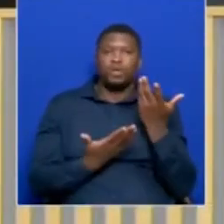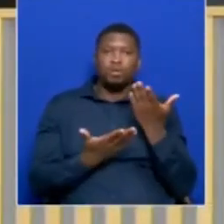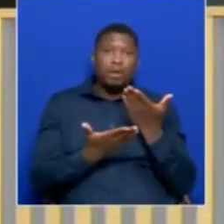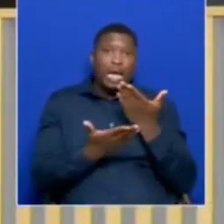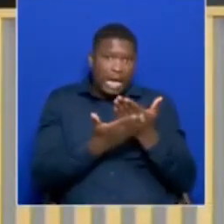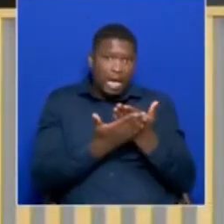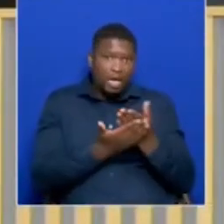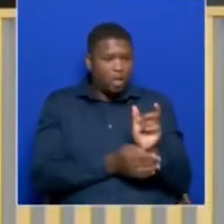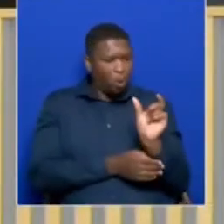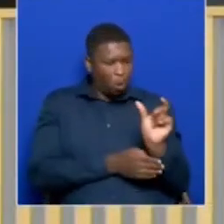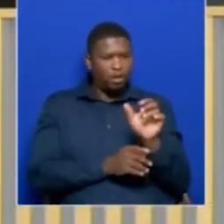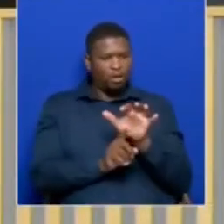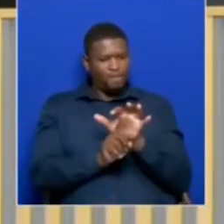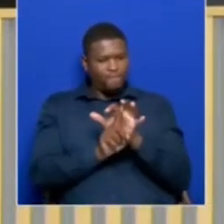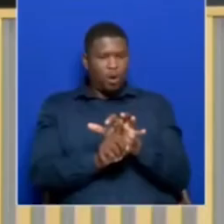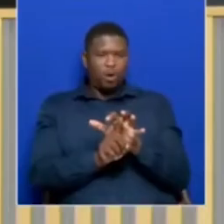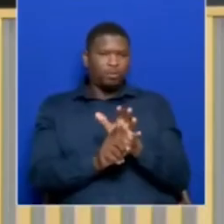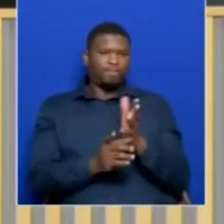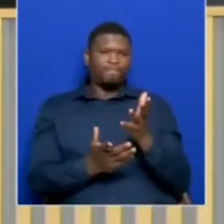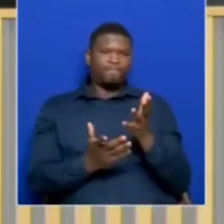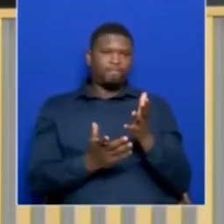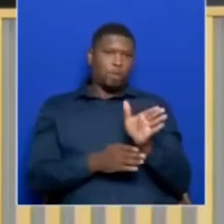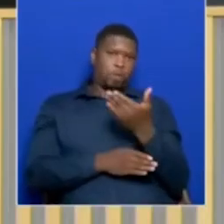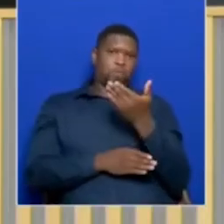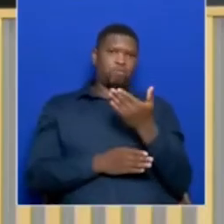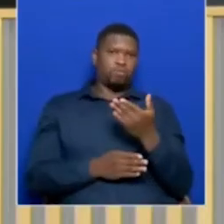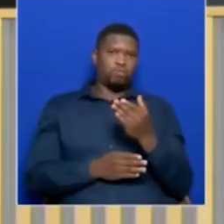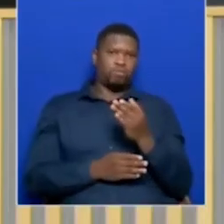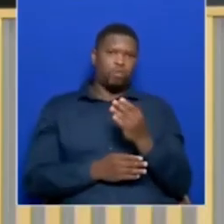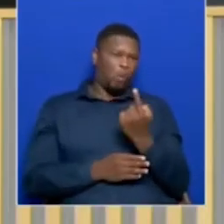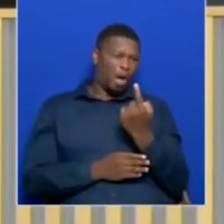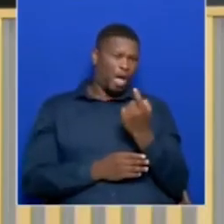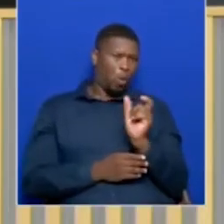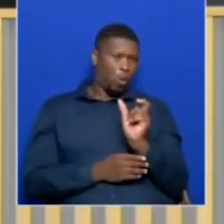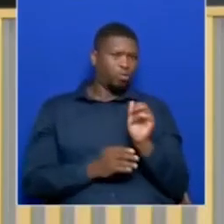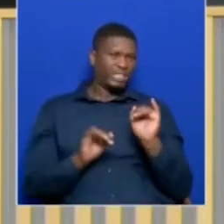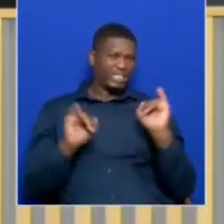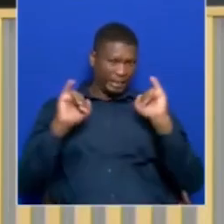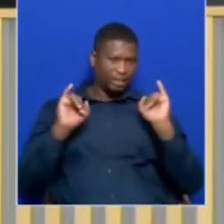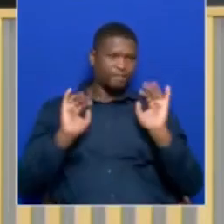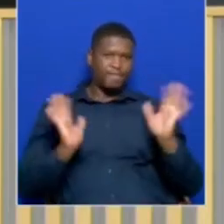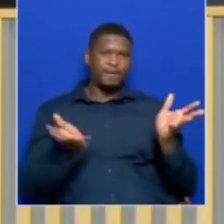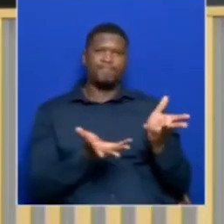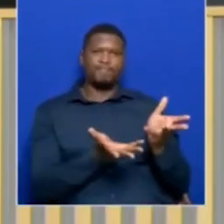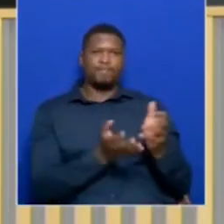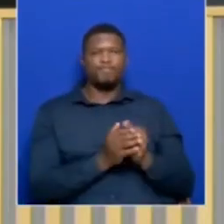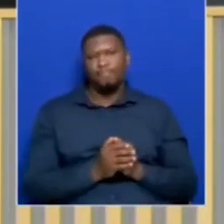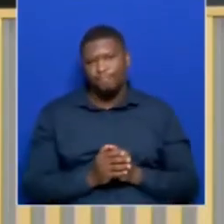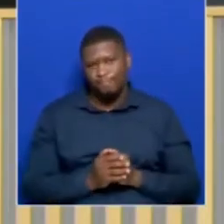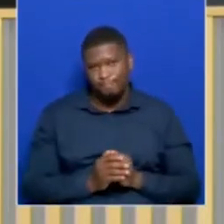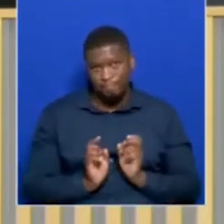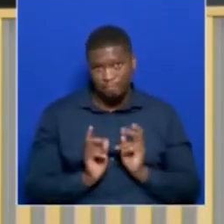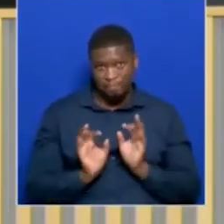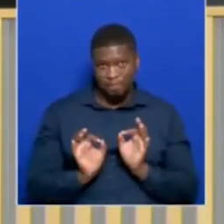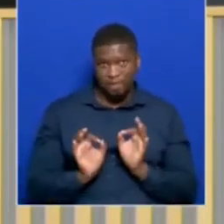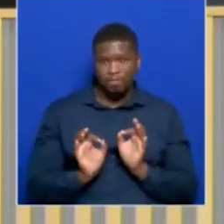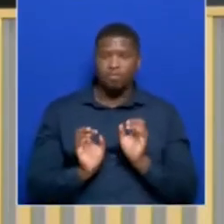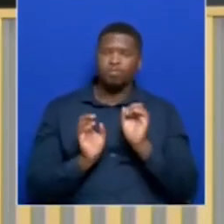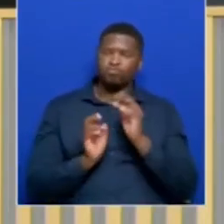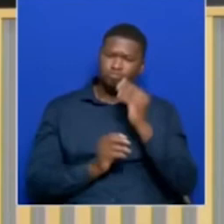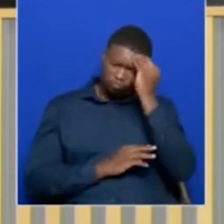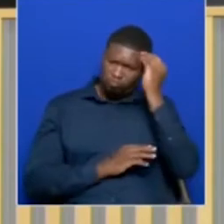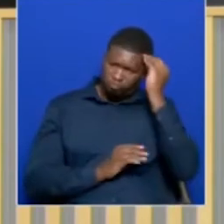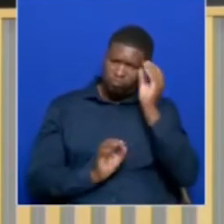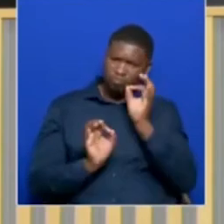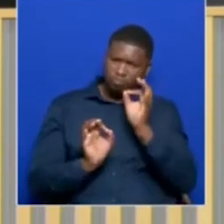the critical one. Okay, it's noted. And in fact, that statement,